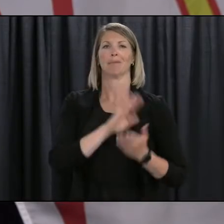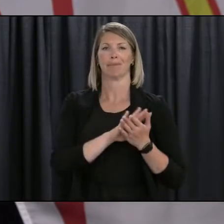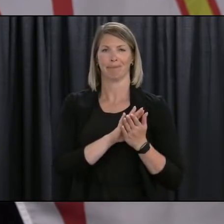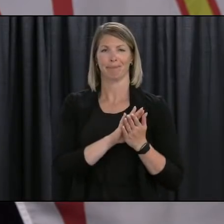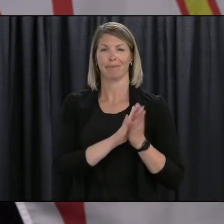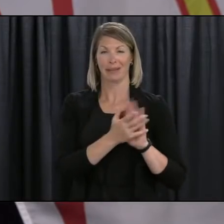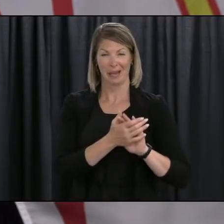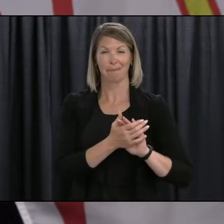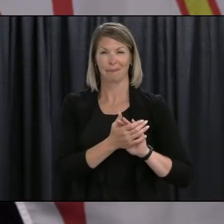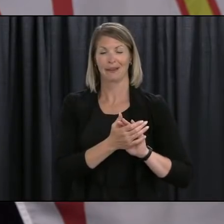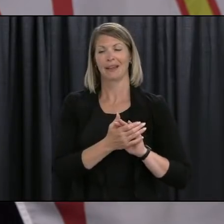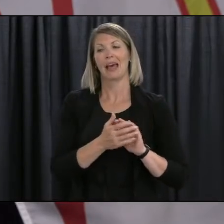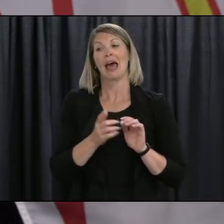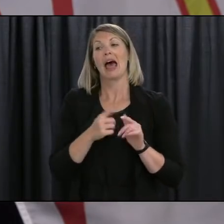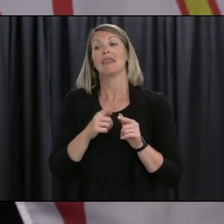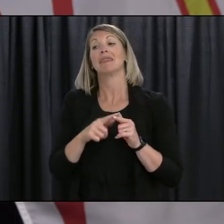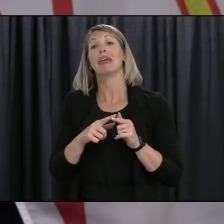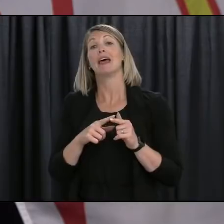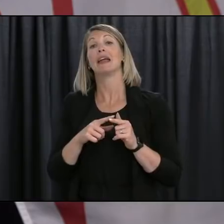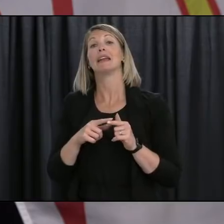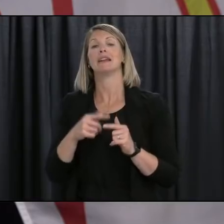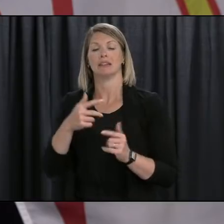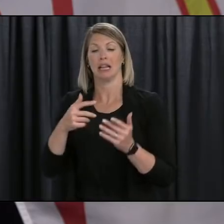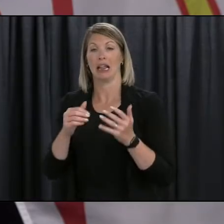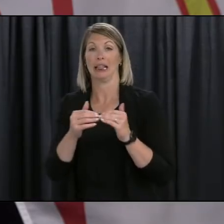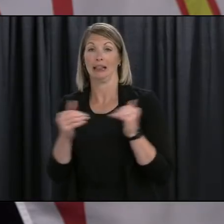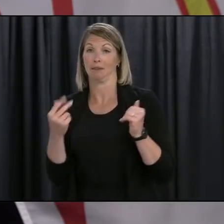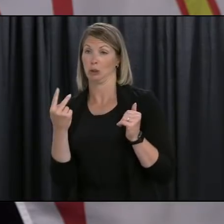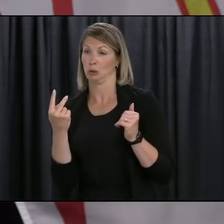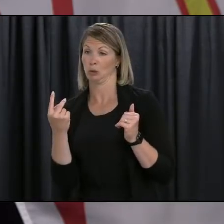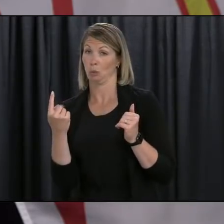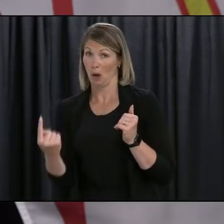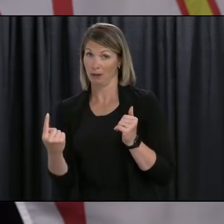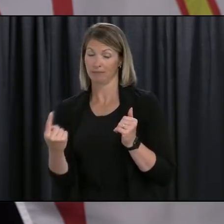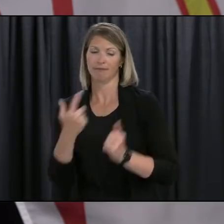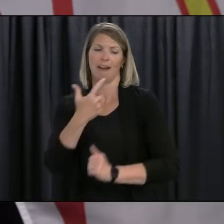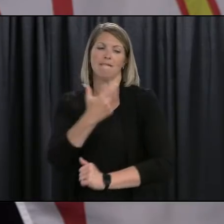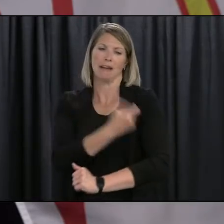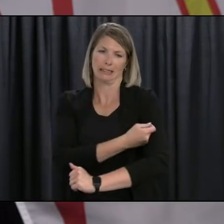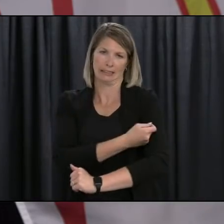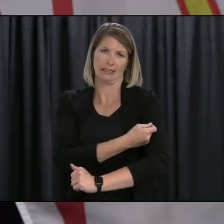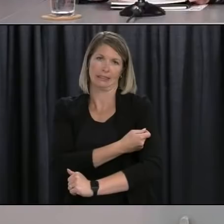we are able to administer widely an effective vaccine.